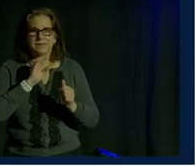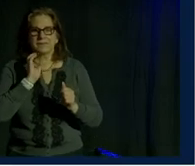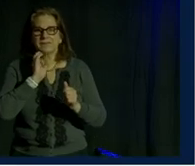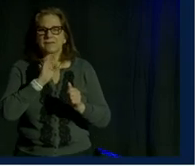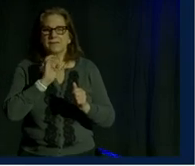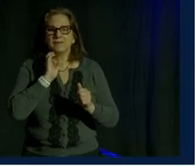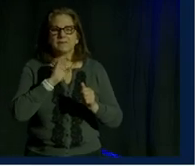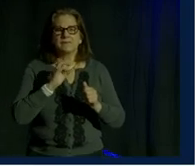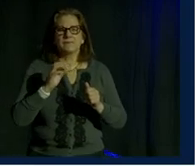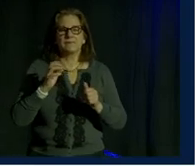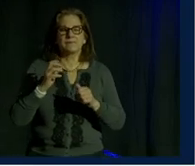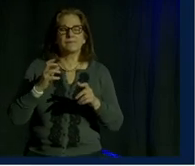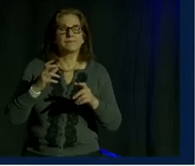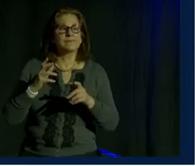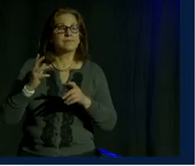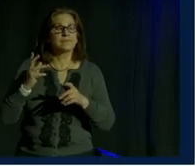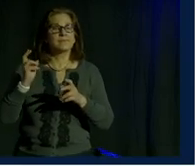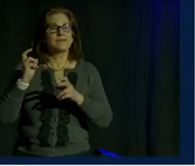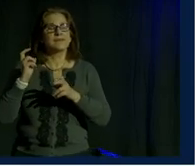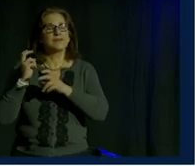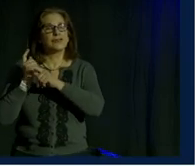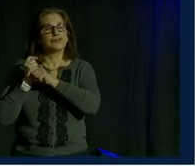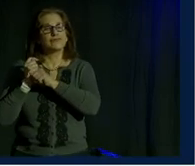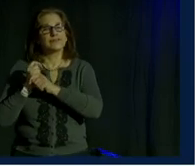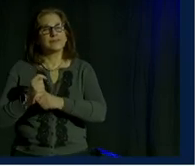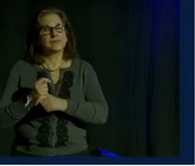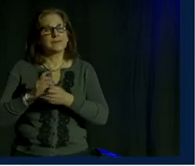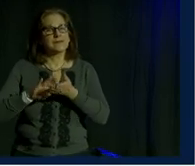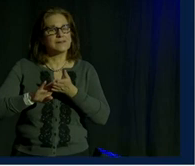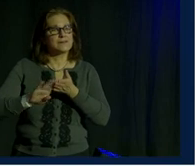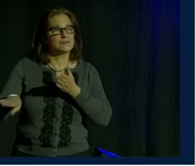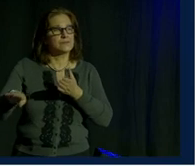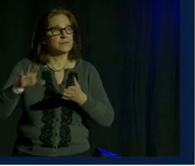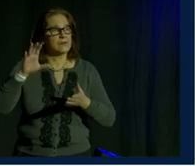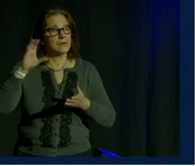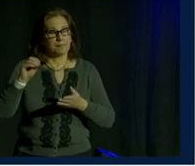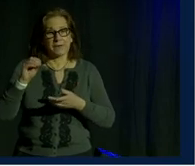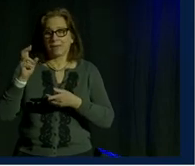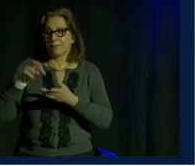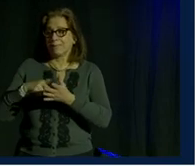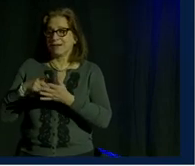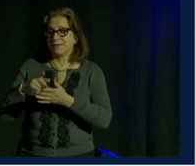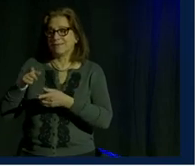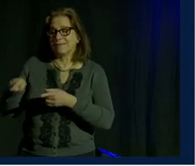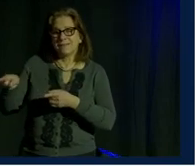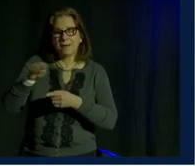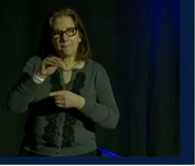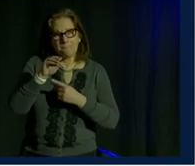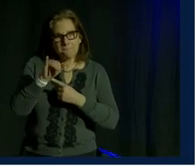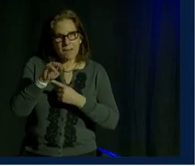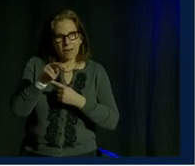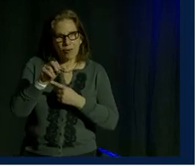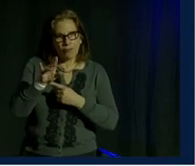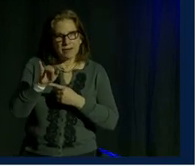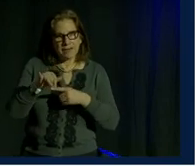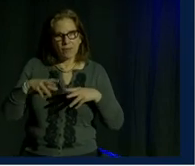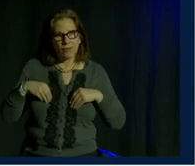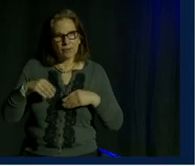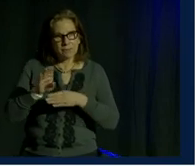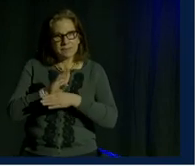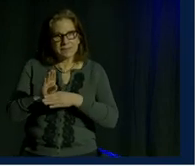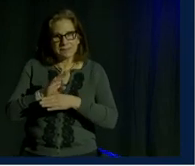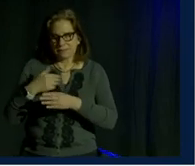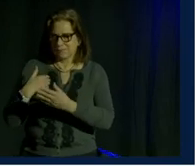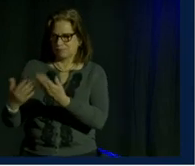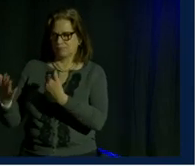had selected 4 finalists from the responses, and 4 of the developers designated as finalists included the Jair Lynch Real